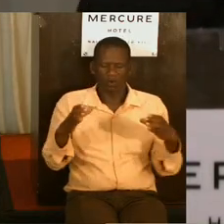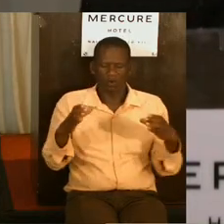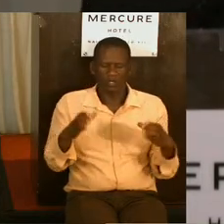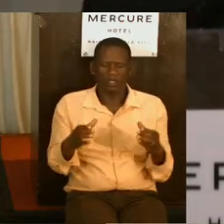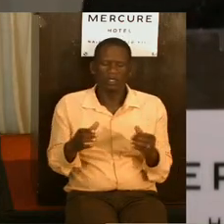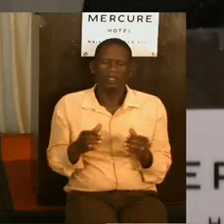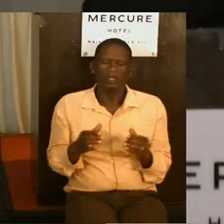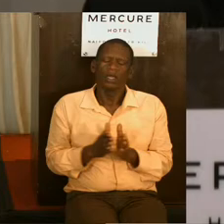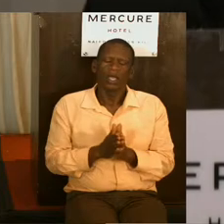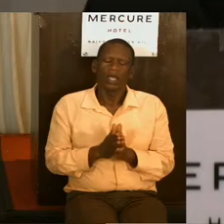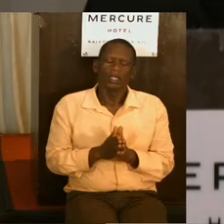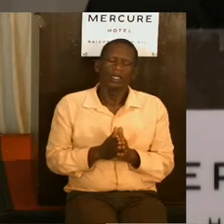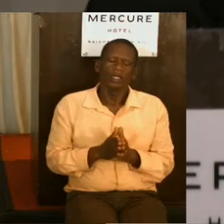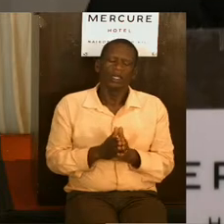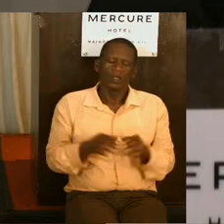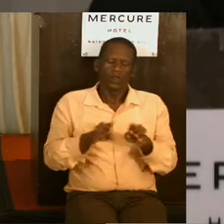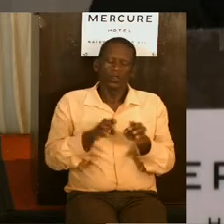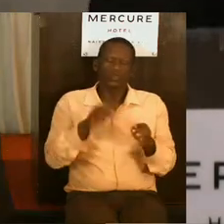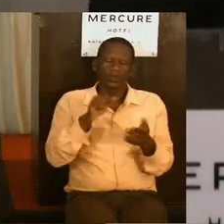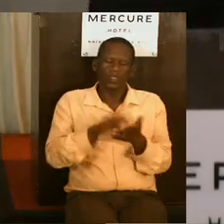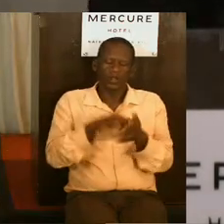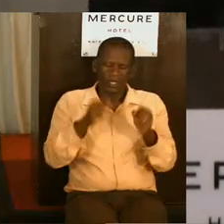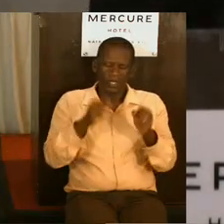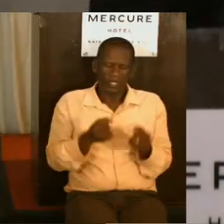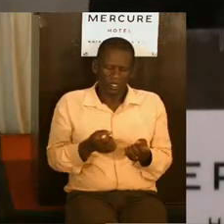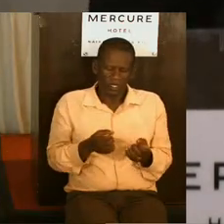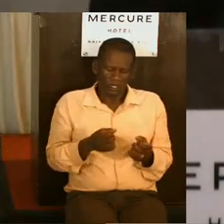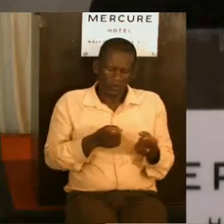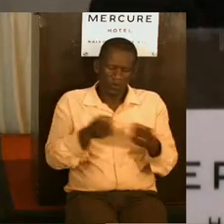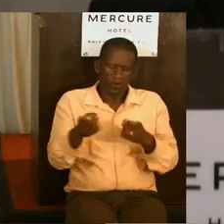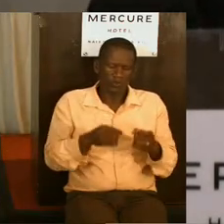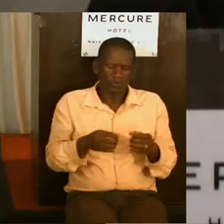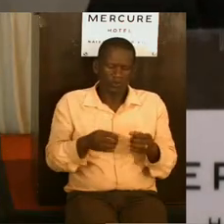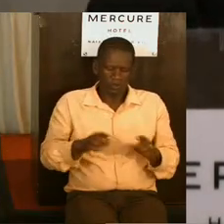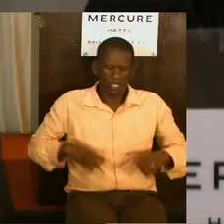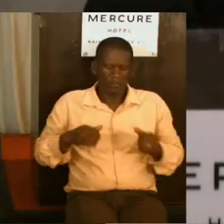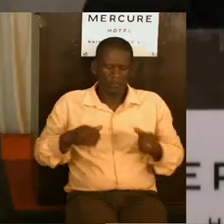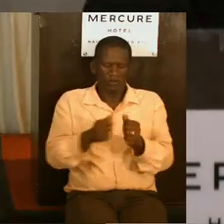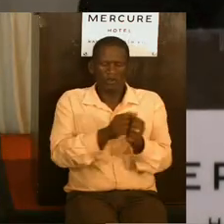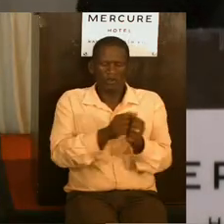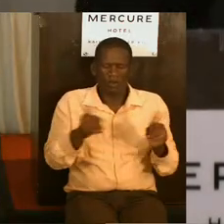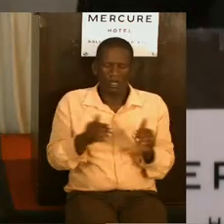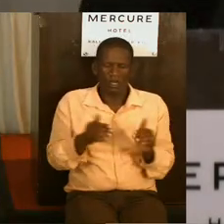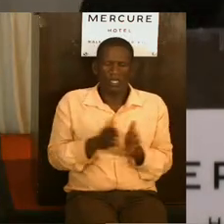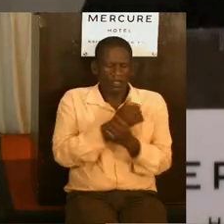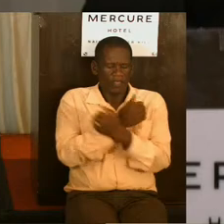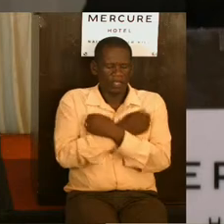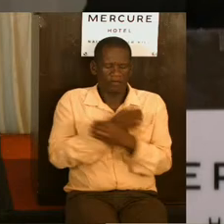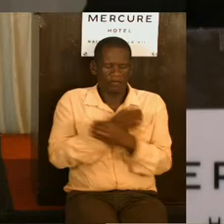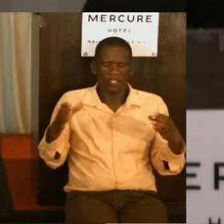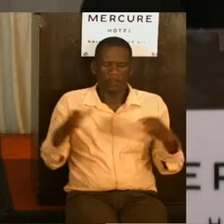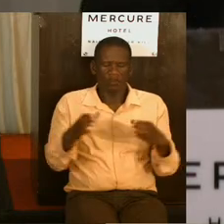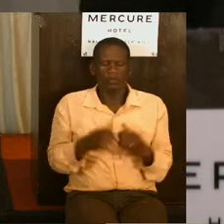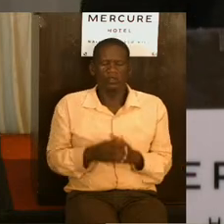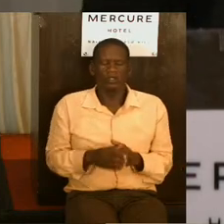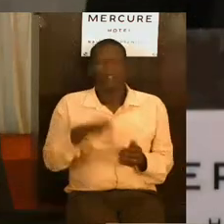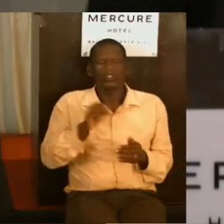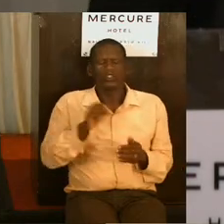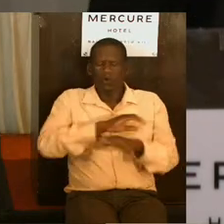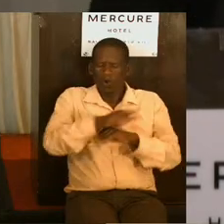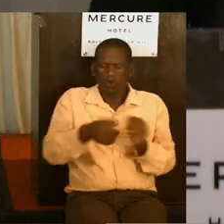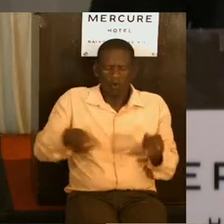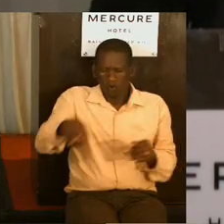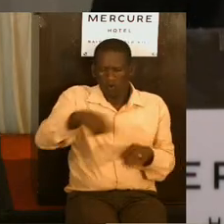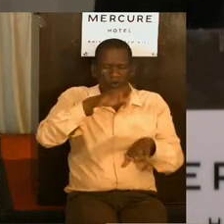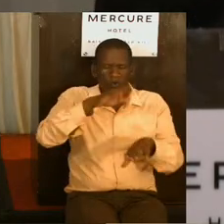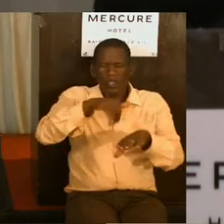communities in order to upheld the coexistence and the love in the community so all of us we